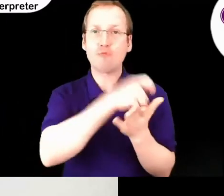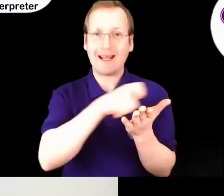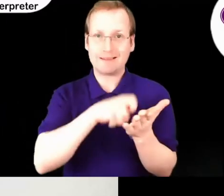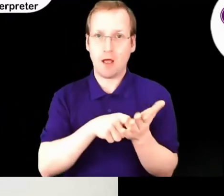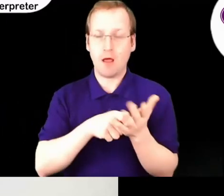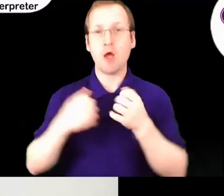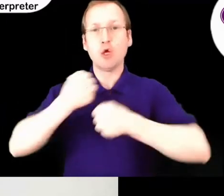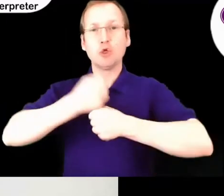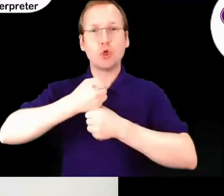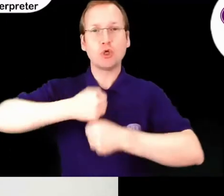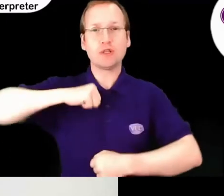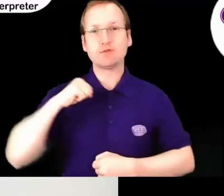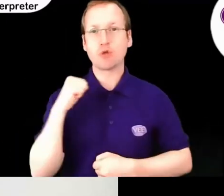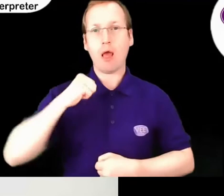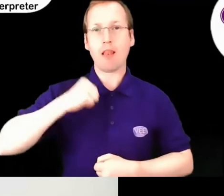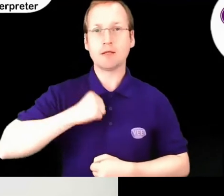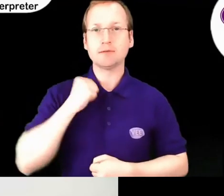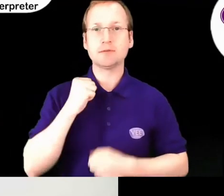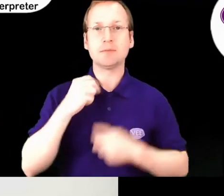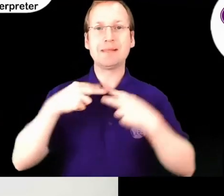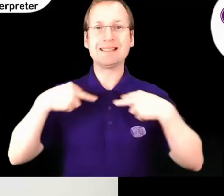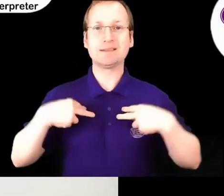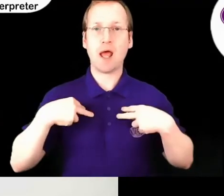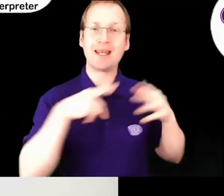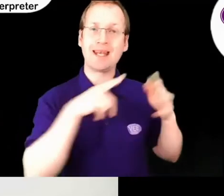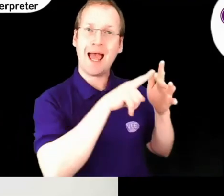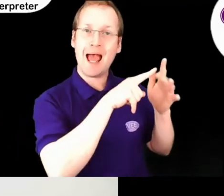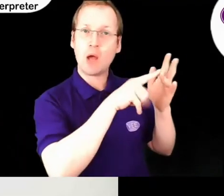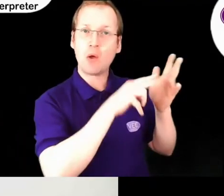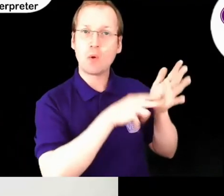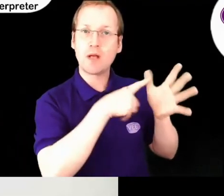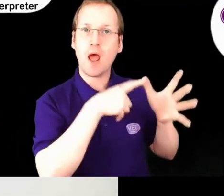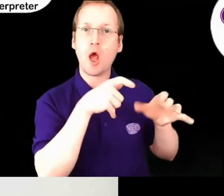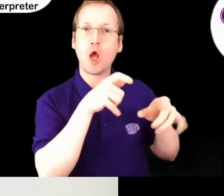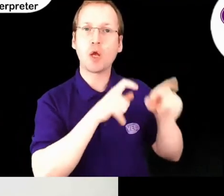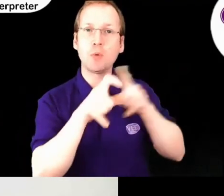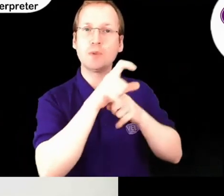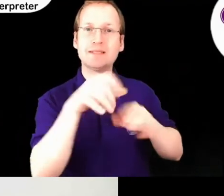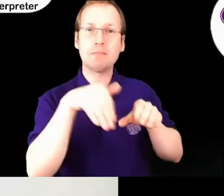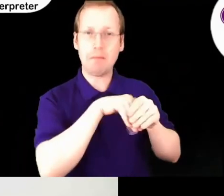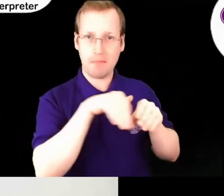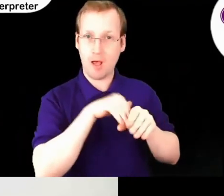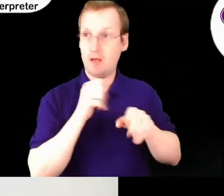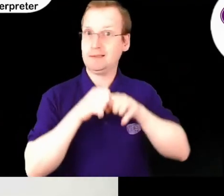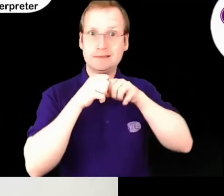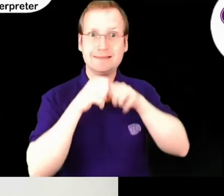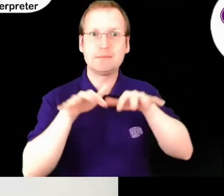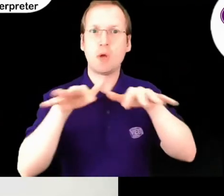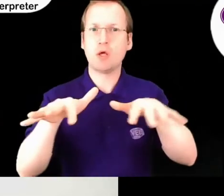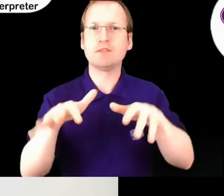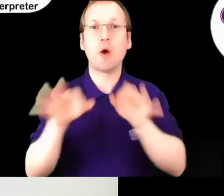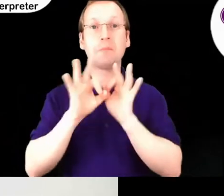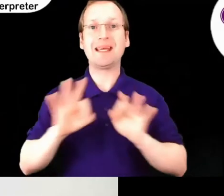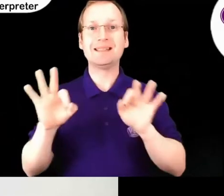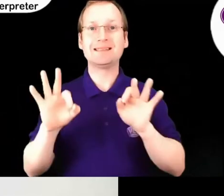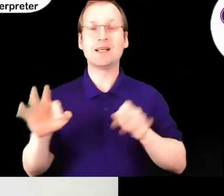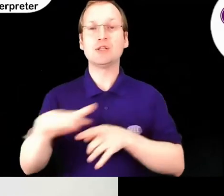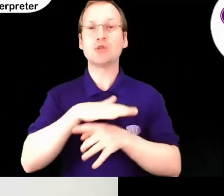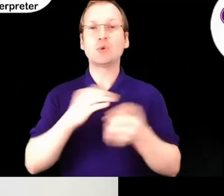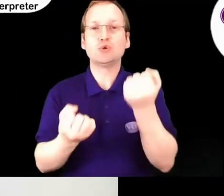minister, and a member of the Iona Community, which is a dispersed Christian community working for peace, social justice,